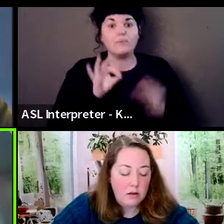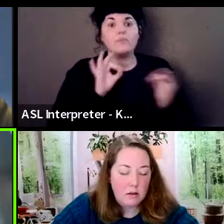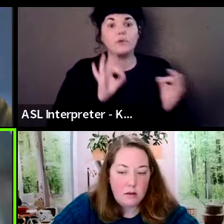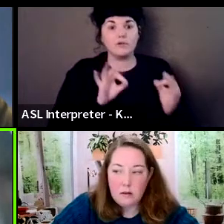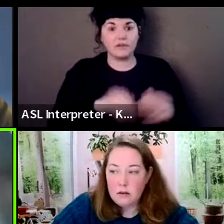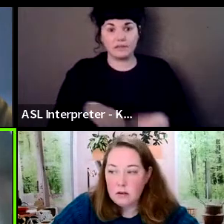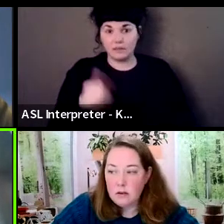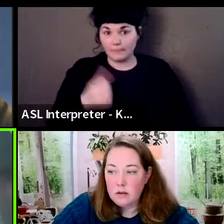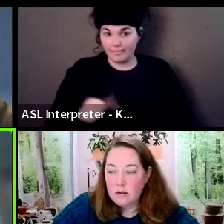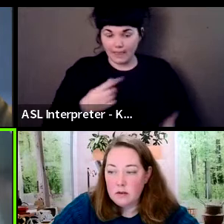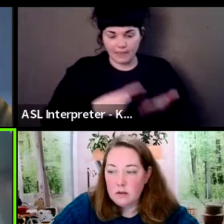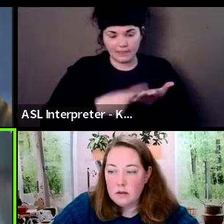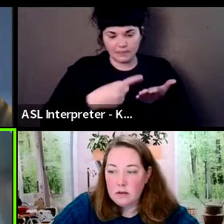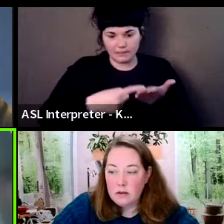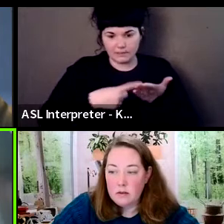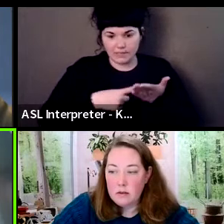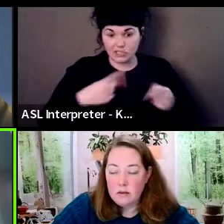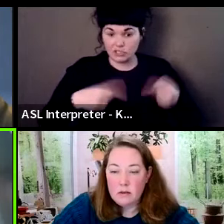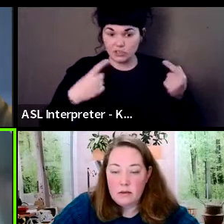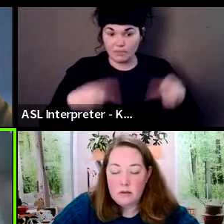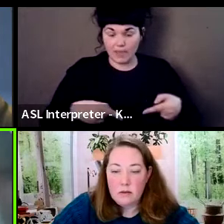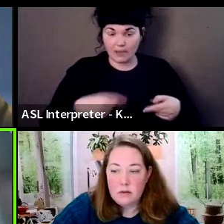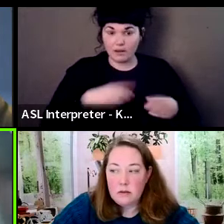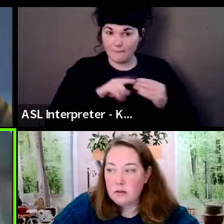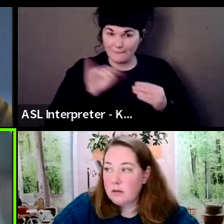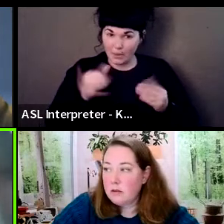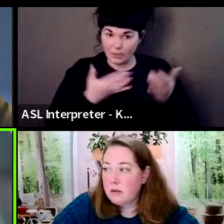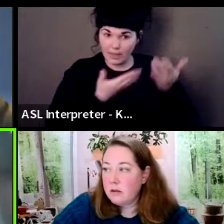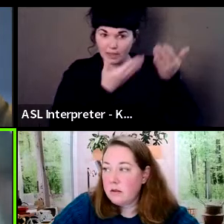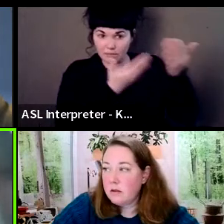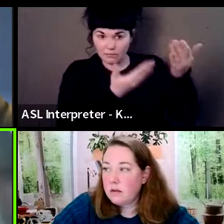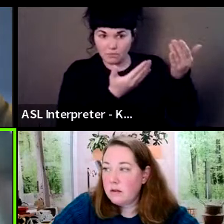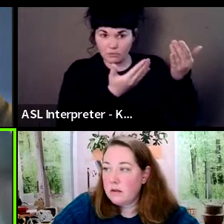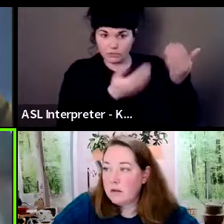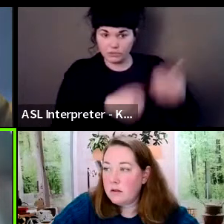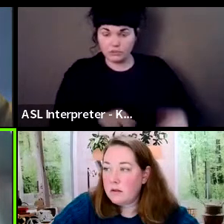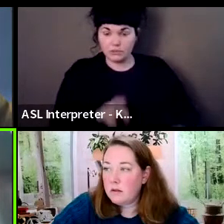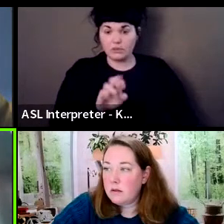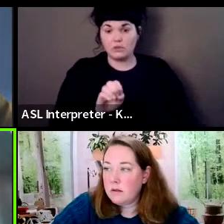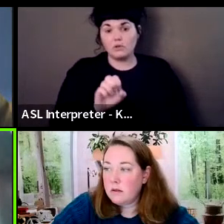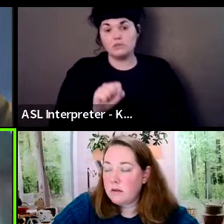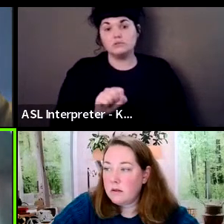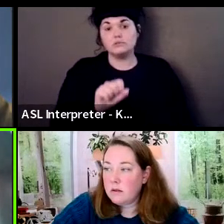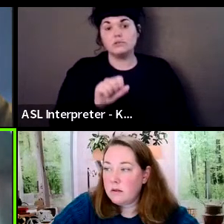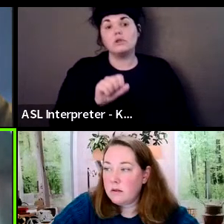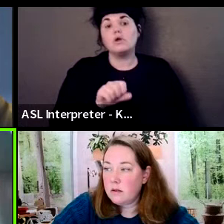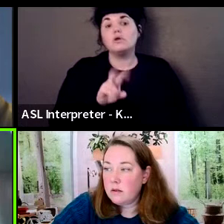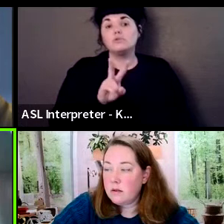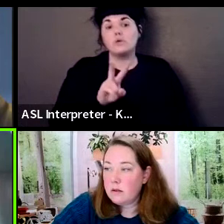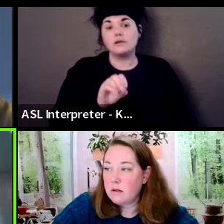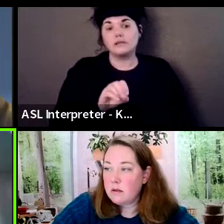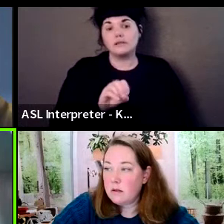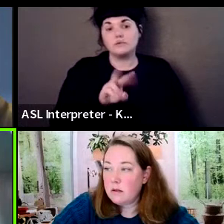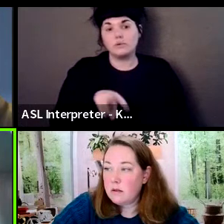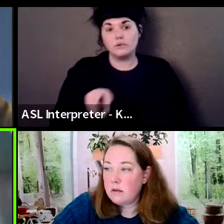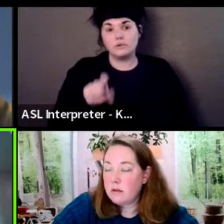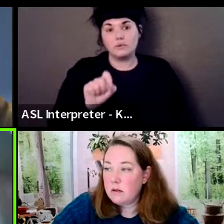any discussion or debate on the motion for resolution 2022.03.17?